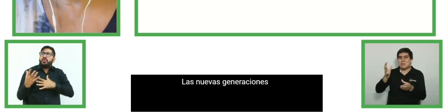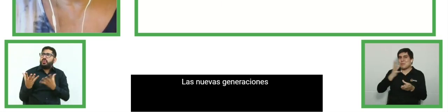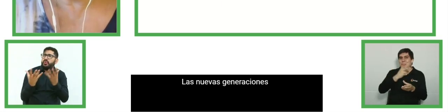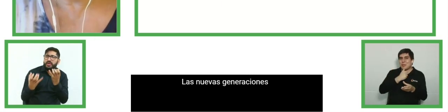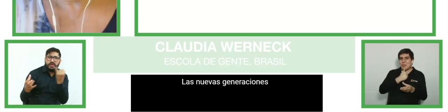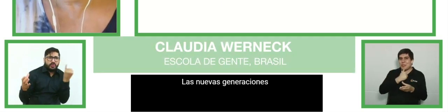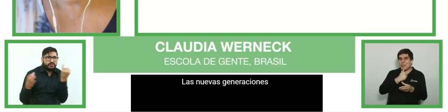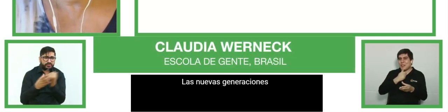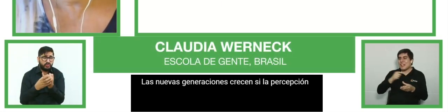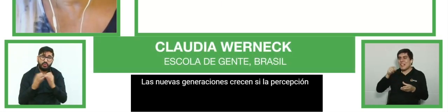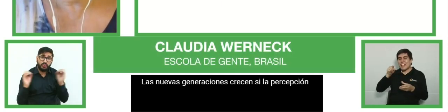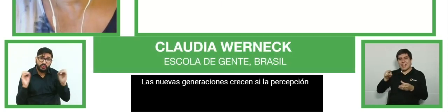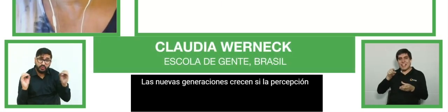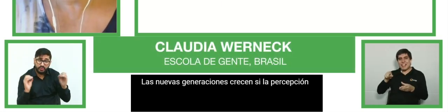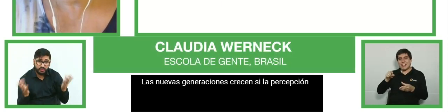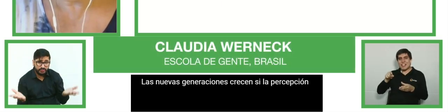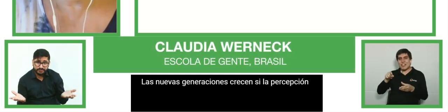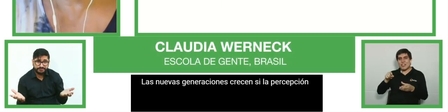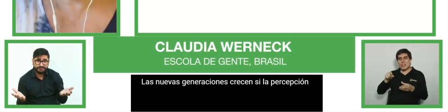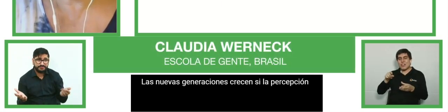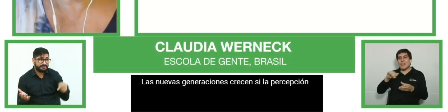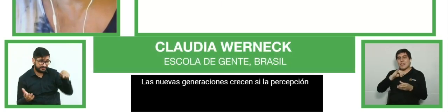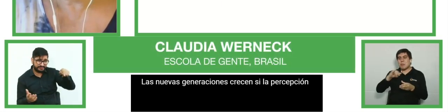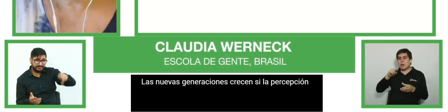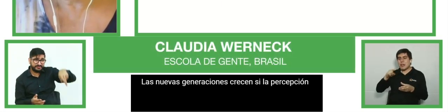these stigmas. We all know